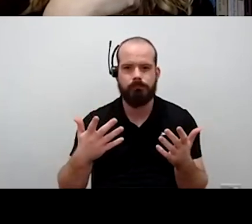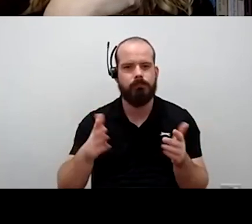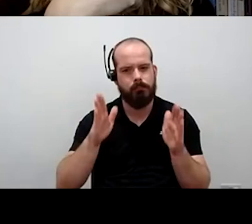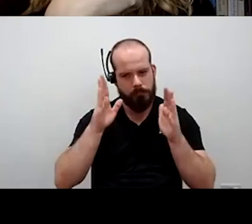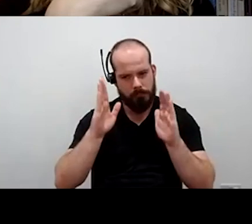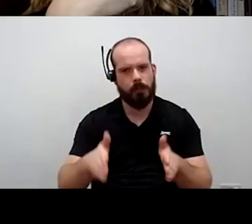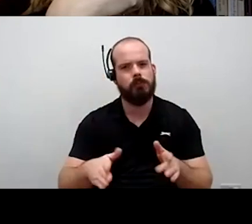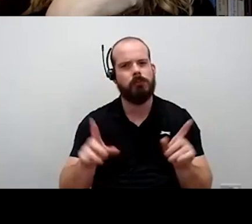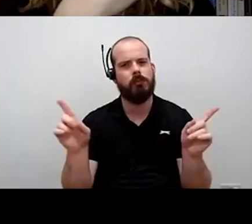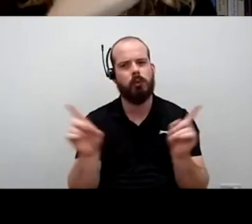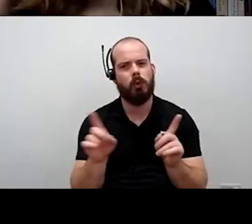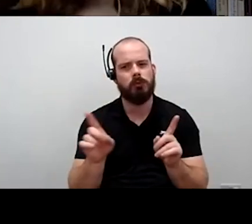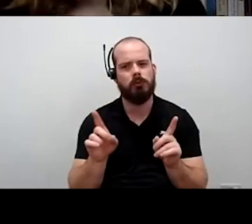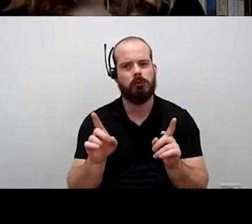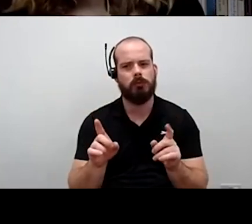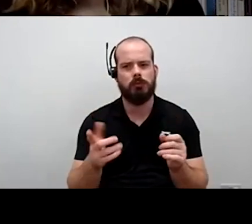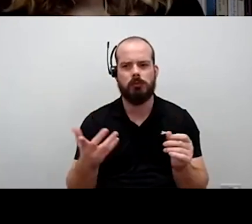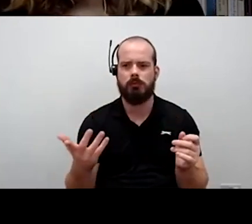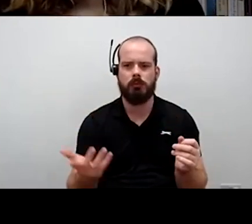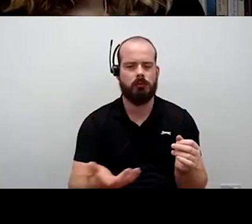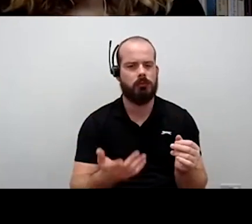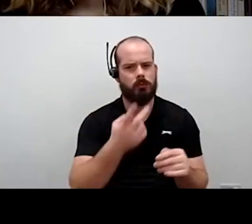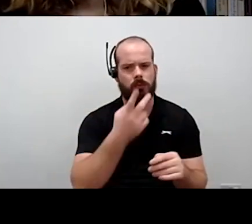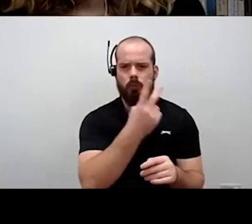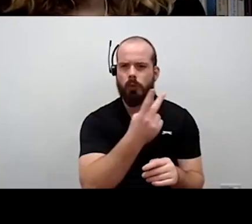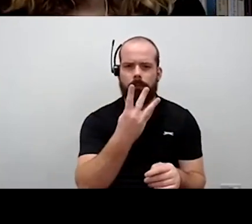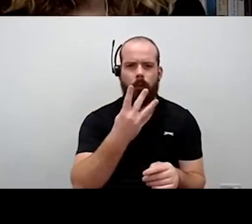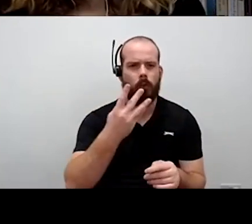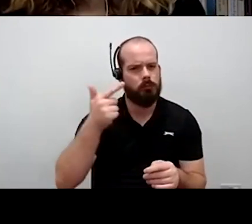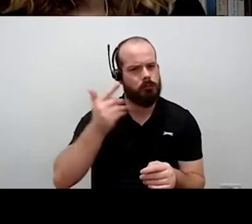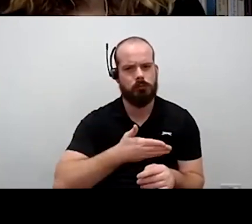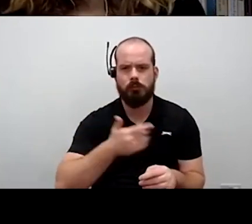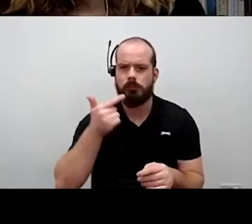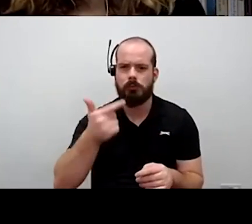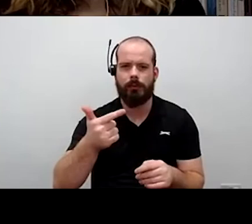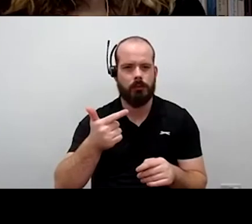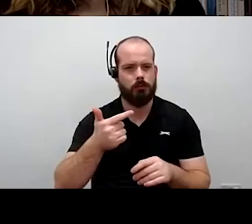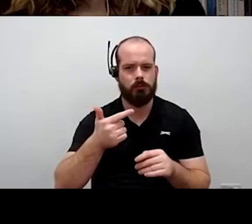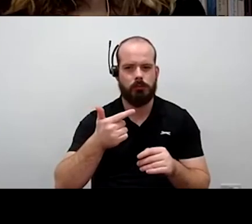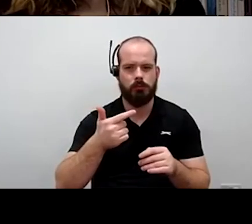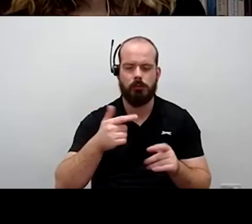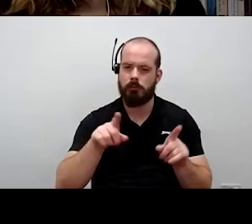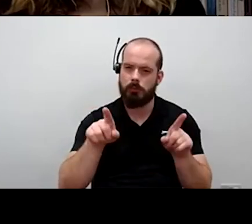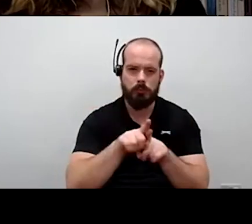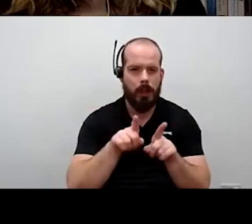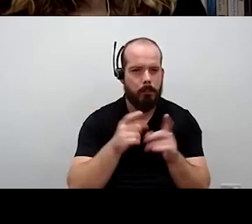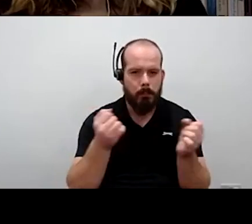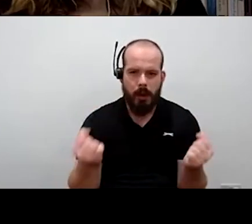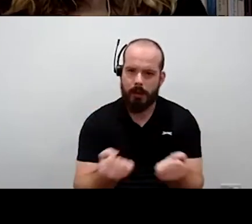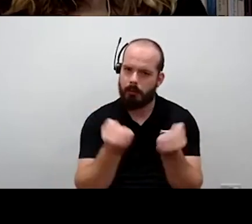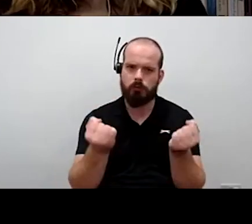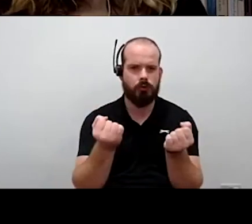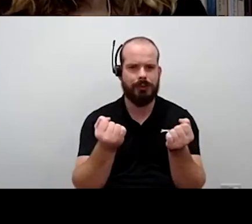of 24 days, 24 hours, 7 days a week, same base load, and in a system